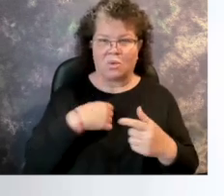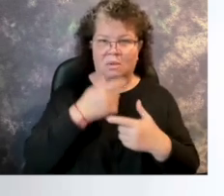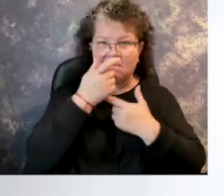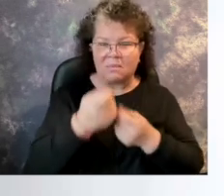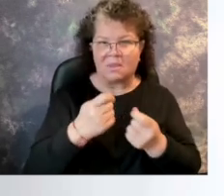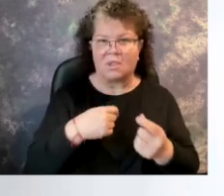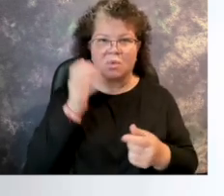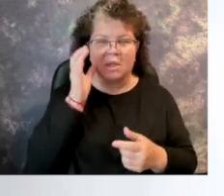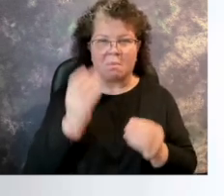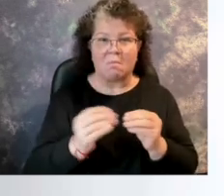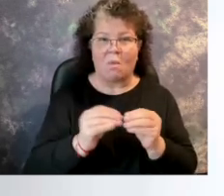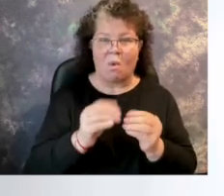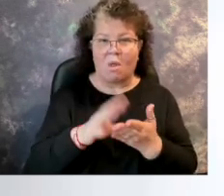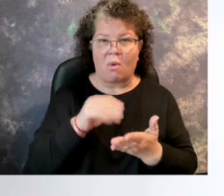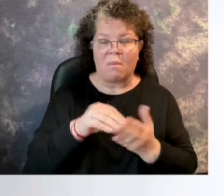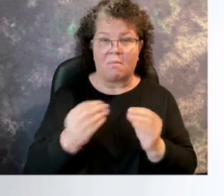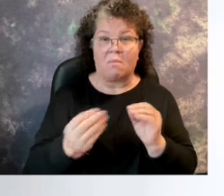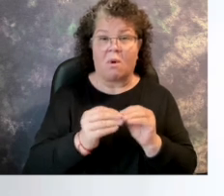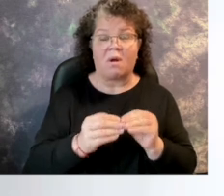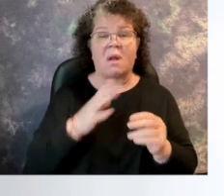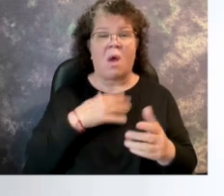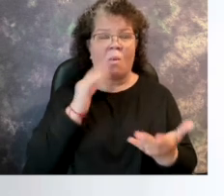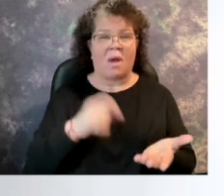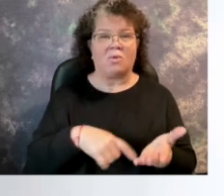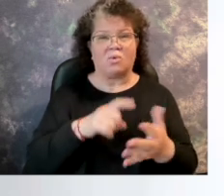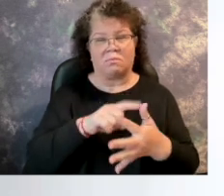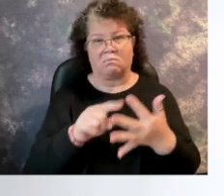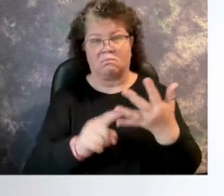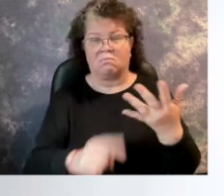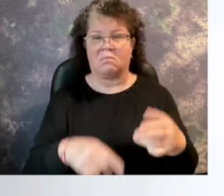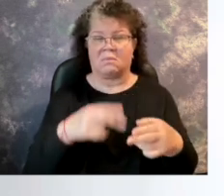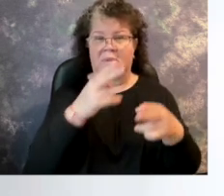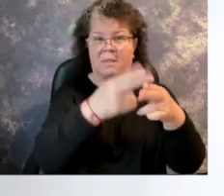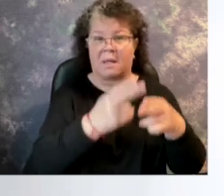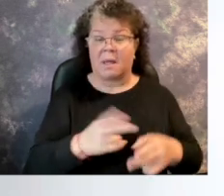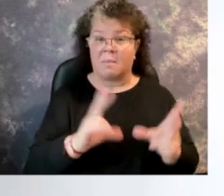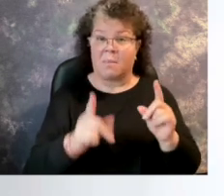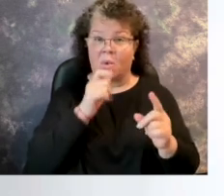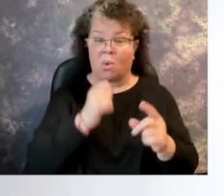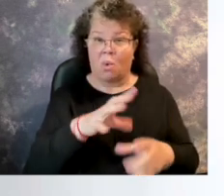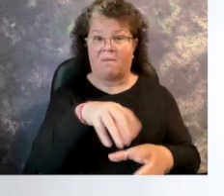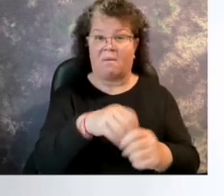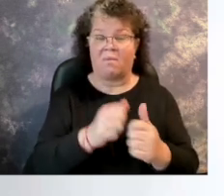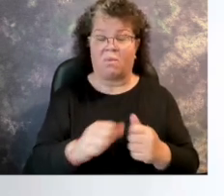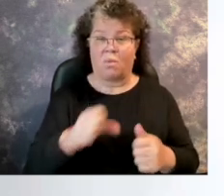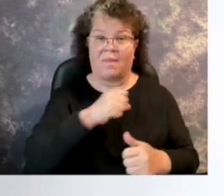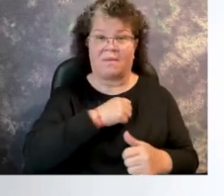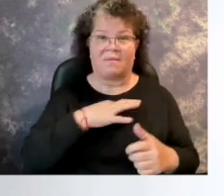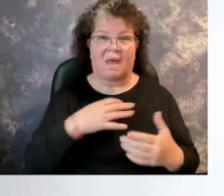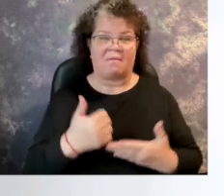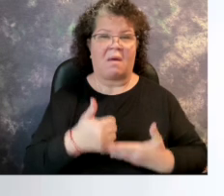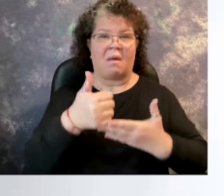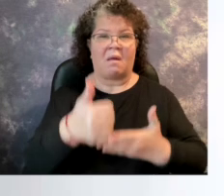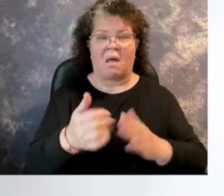take a minute to acknowledge the team of folks that help with the facilitation of these monthly meetings. Thank you all to the staff that helps coordinate